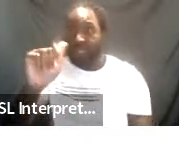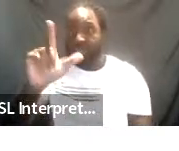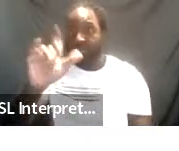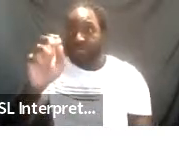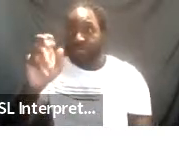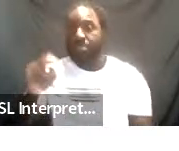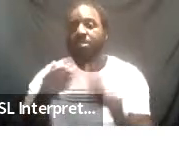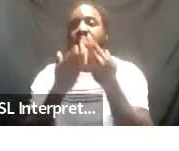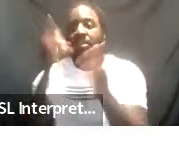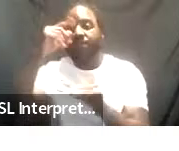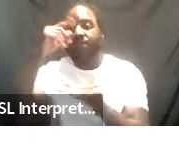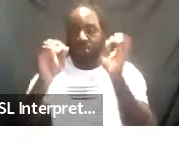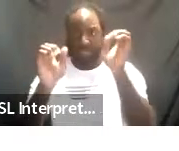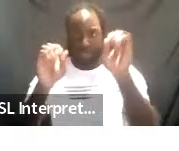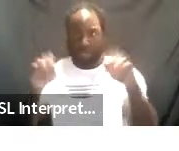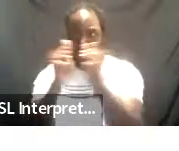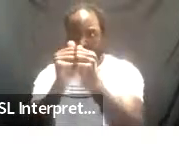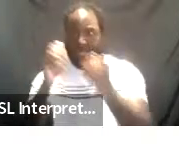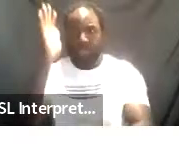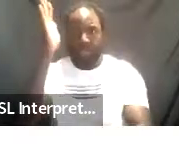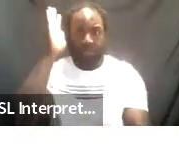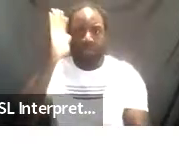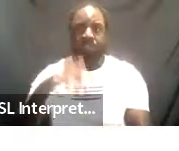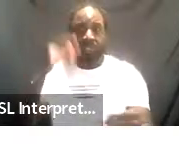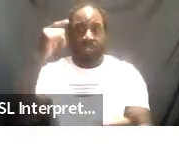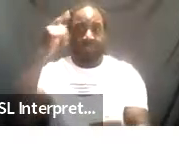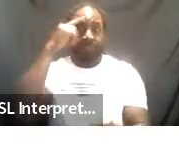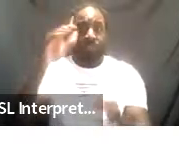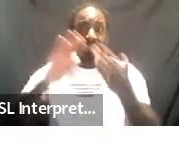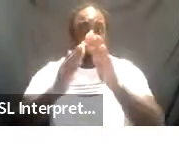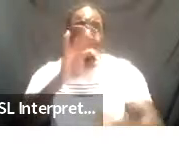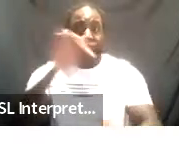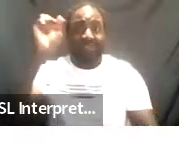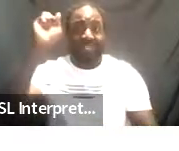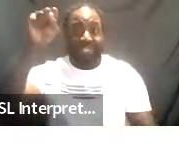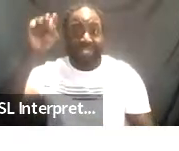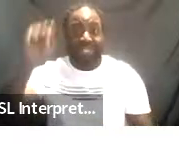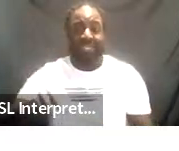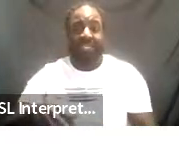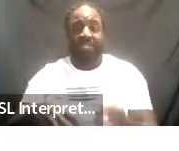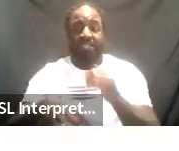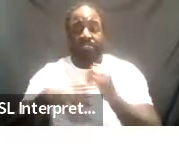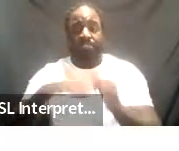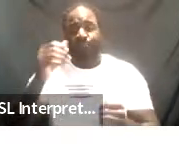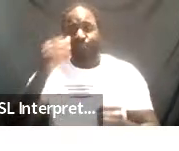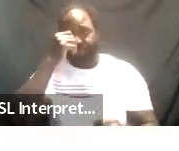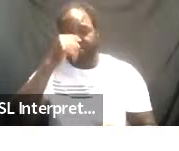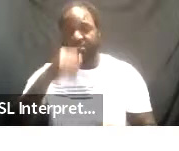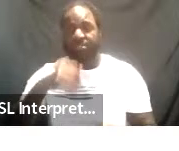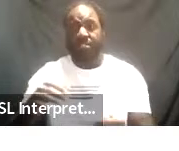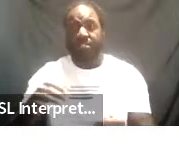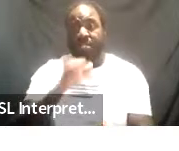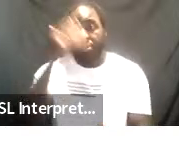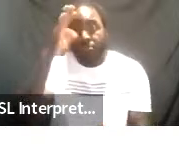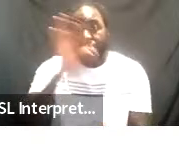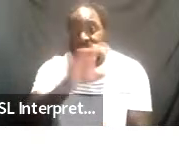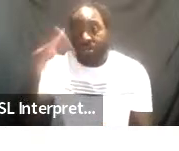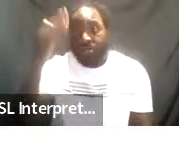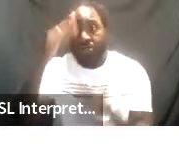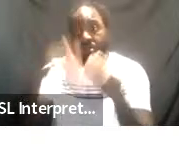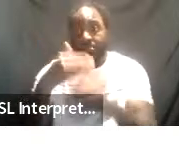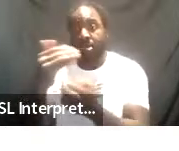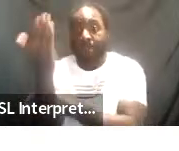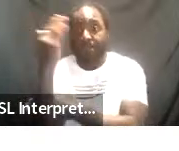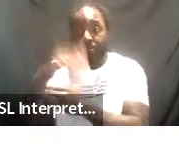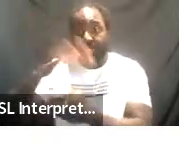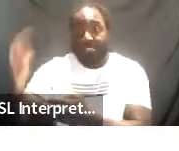this presentation. I'm very excited about the City of Yes campaign. I don't know how familiar you are with Morningside Heights. We haven't had rezoning